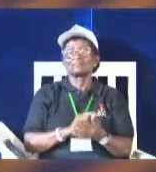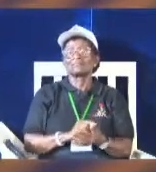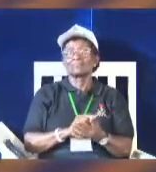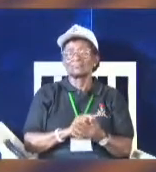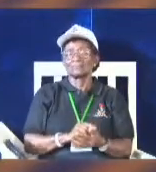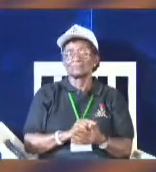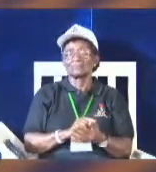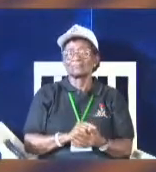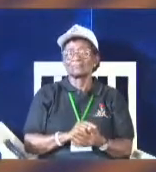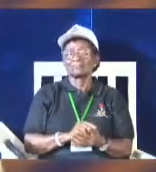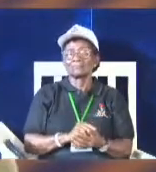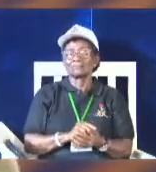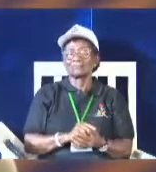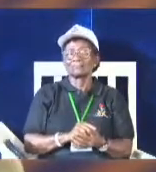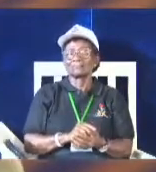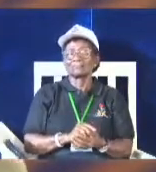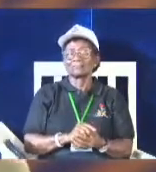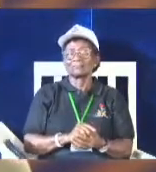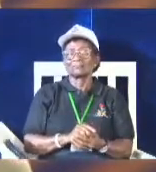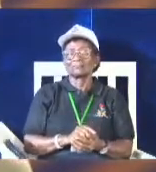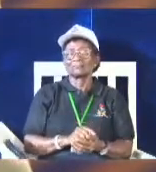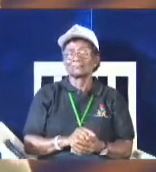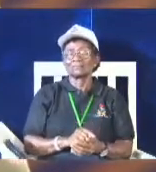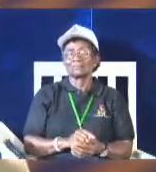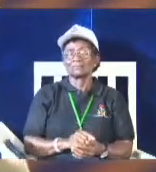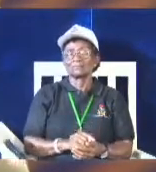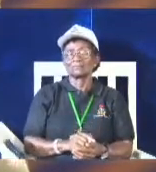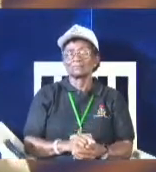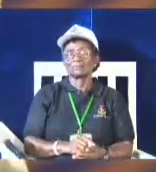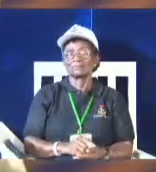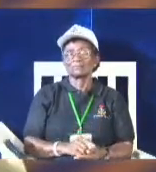Poverty is a curse.